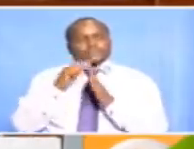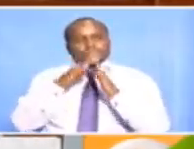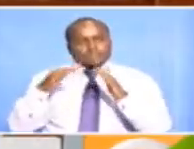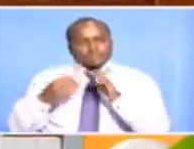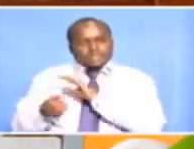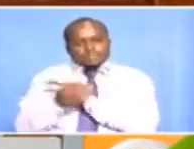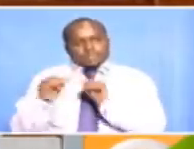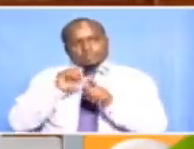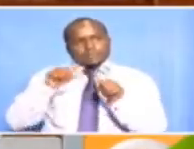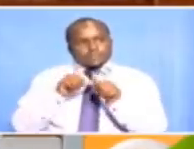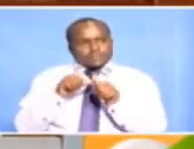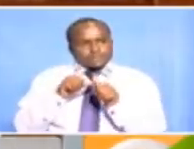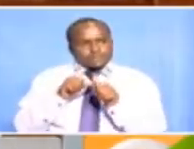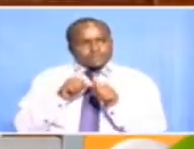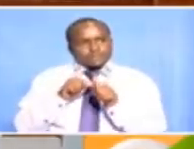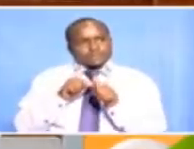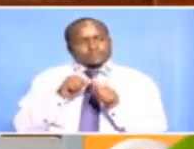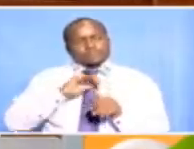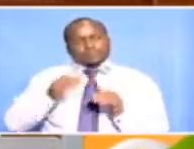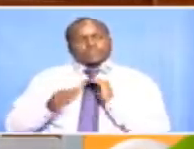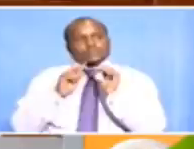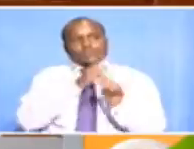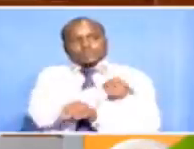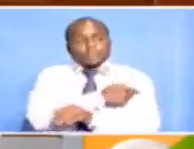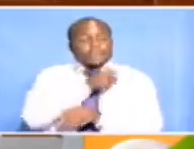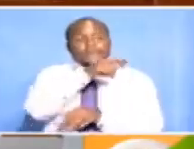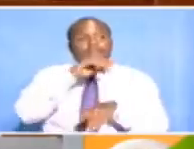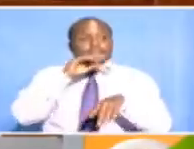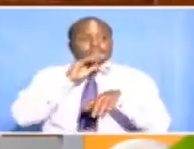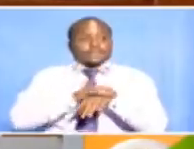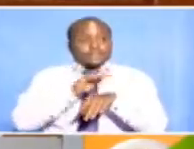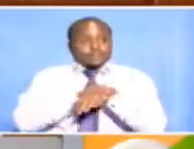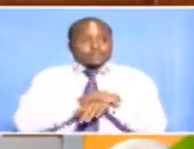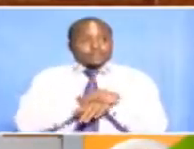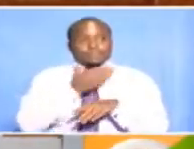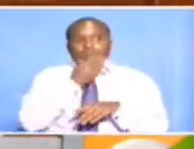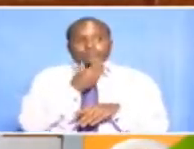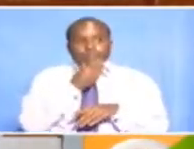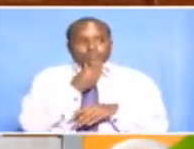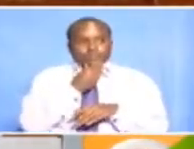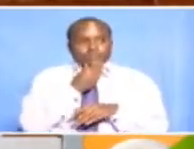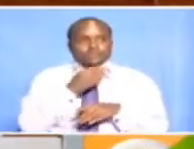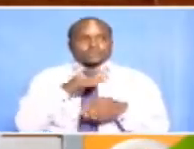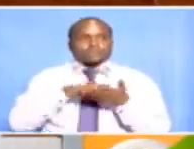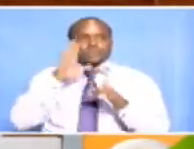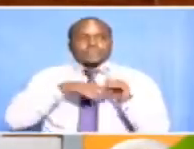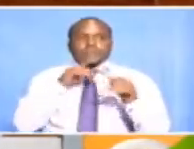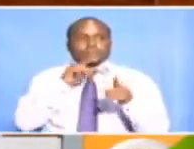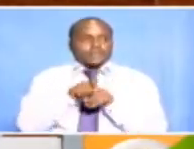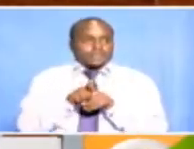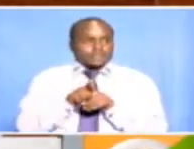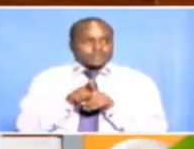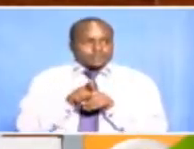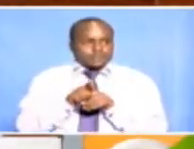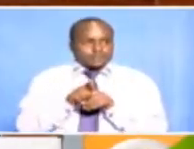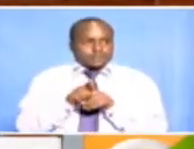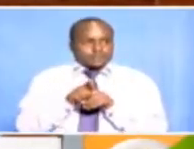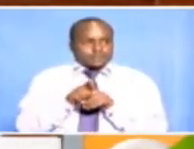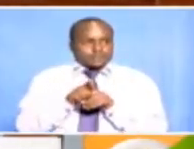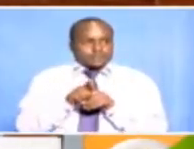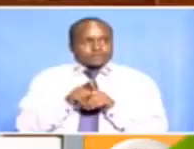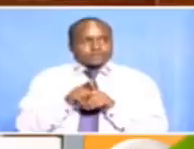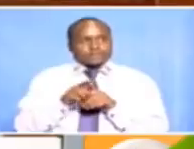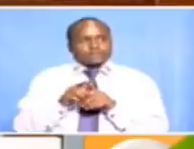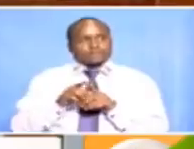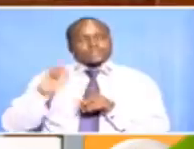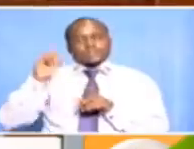tell you, the president is a very good man. He's more than a brother to me. And I'm very thankful. Even Nairobians should